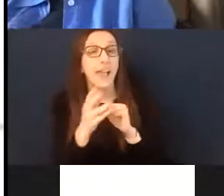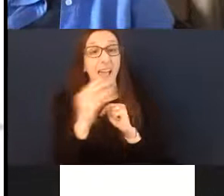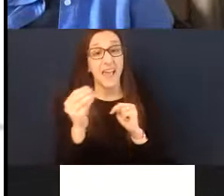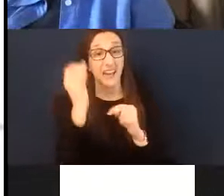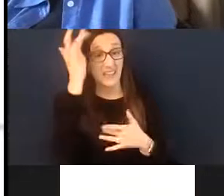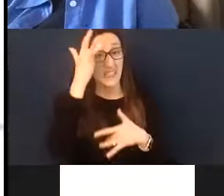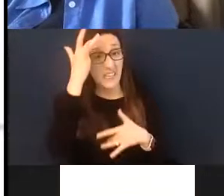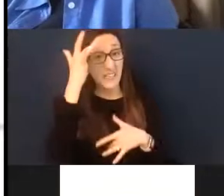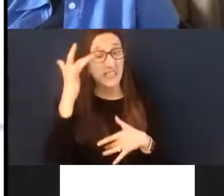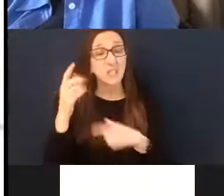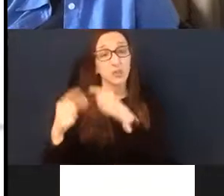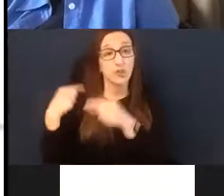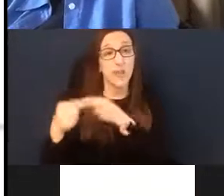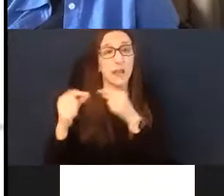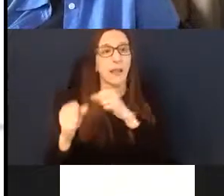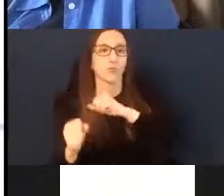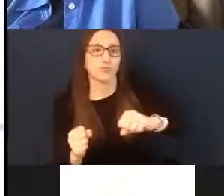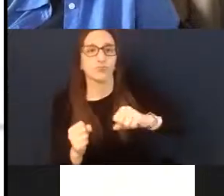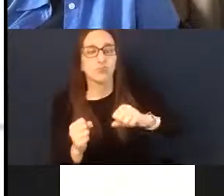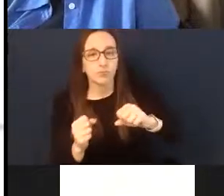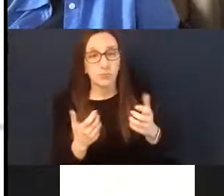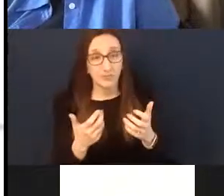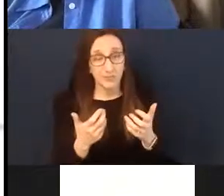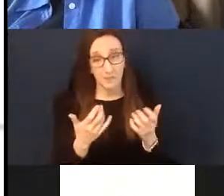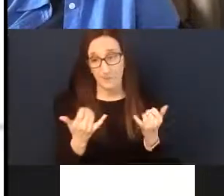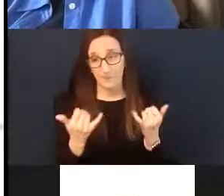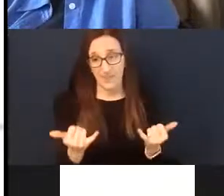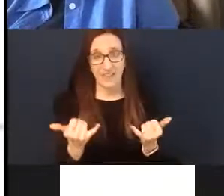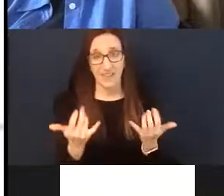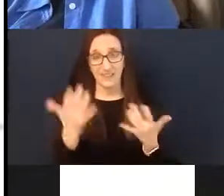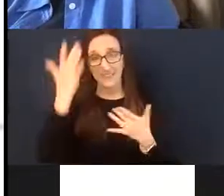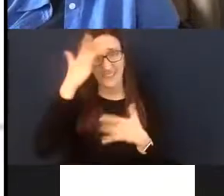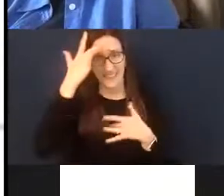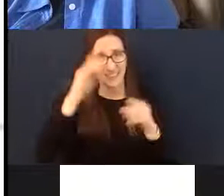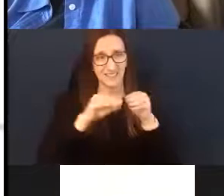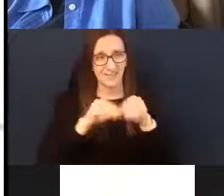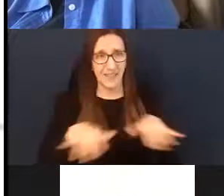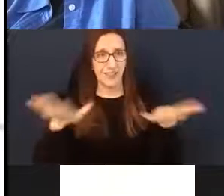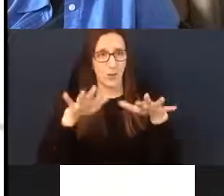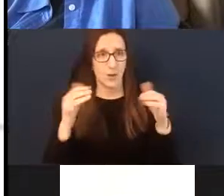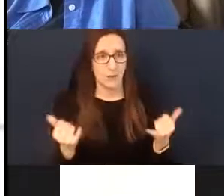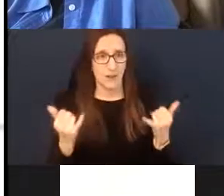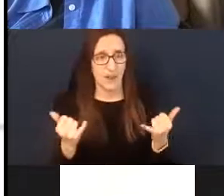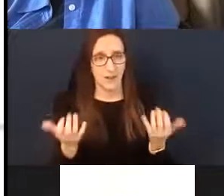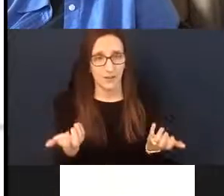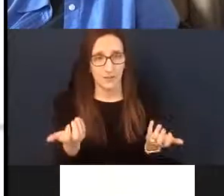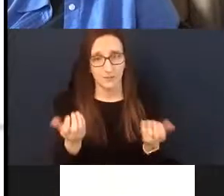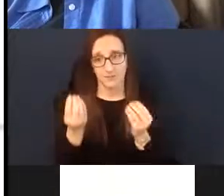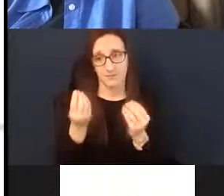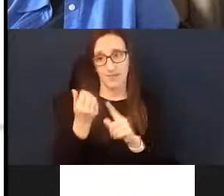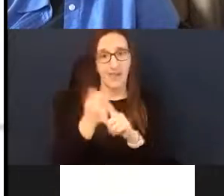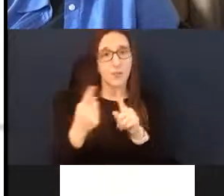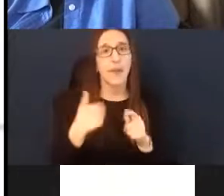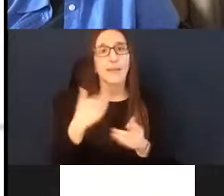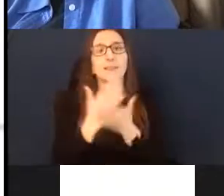disease. We live in a time where we're completely surrounded by disease. I'm sure everybody is affected by it in one way or